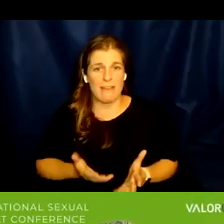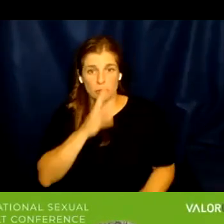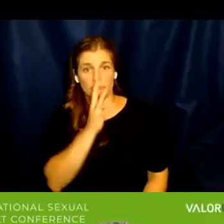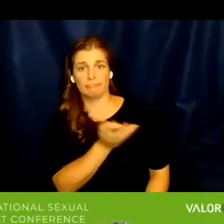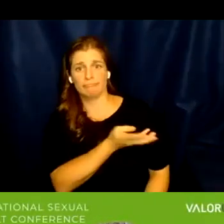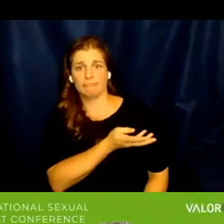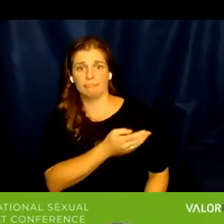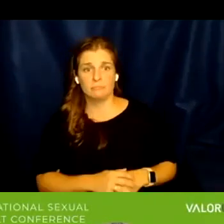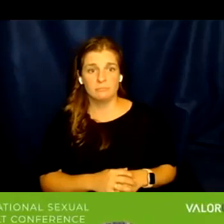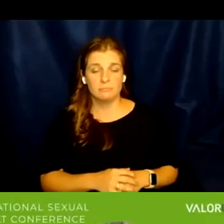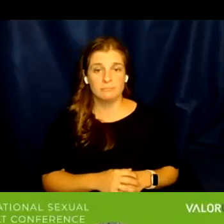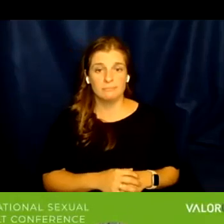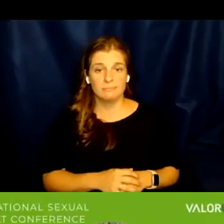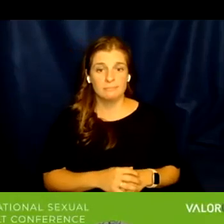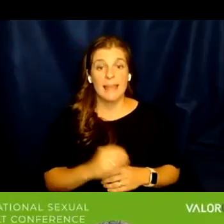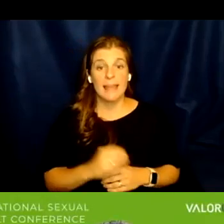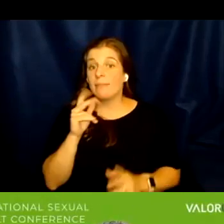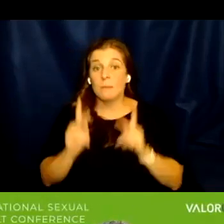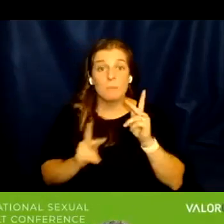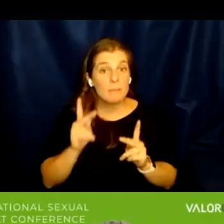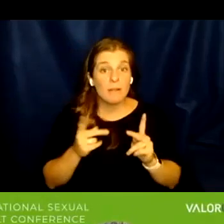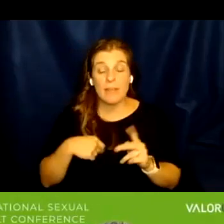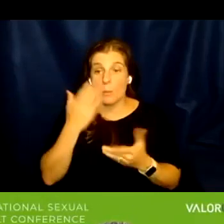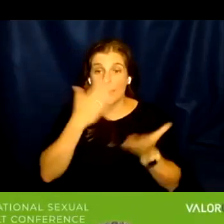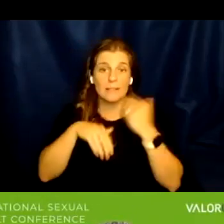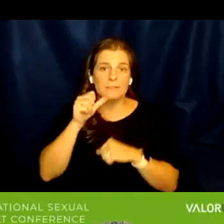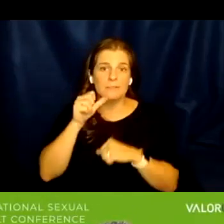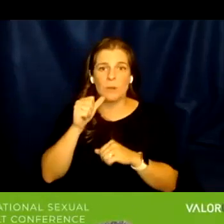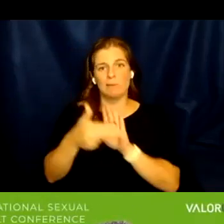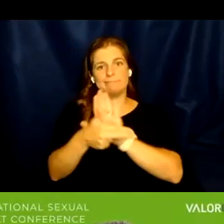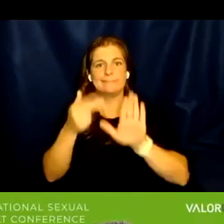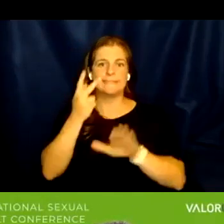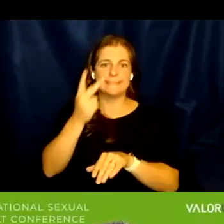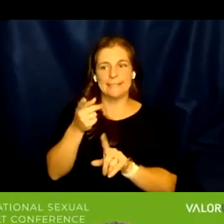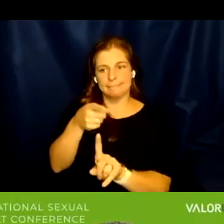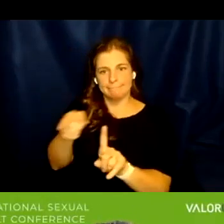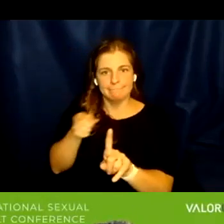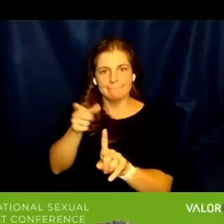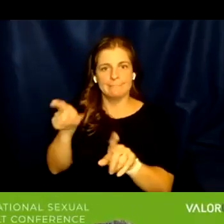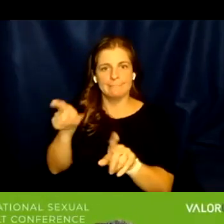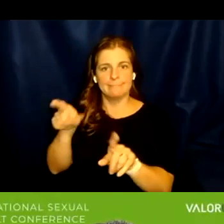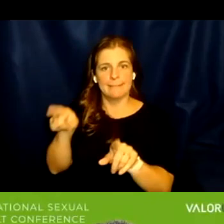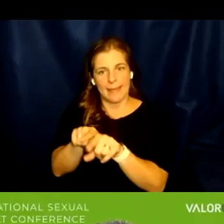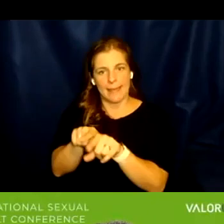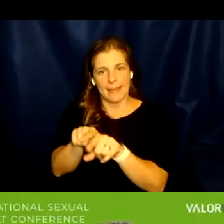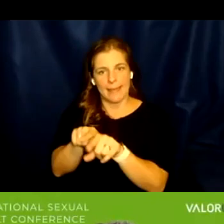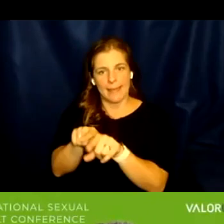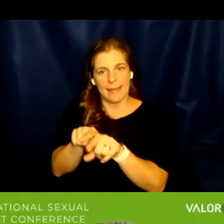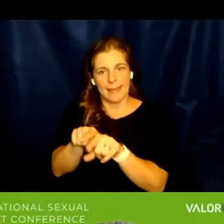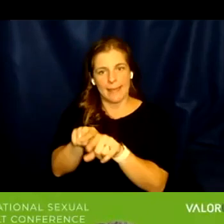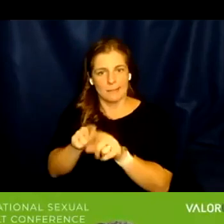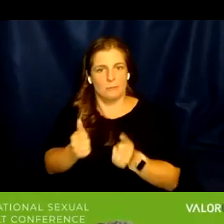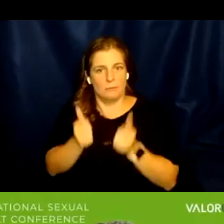mention the people that we don't even see as survivors of sexual violence. So There are many reasons people aren't relying